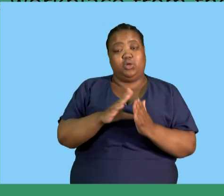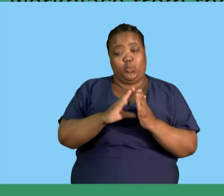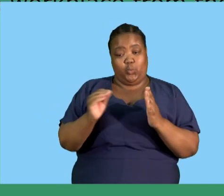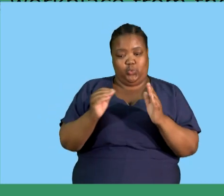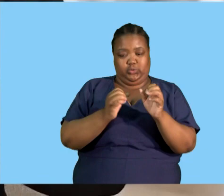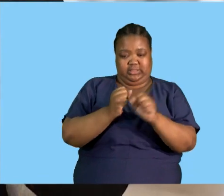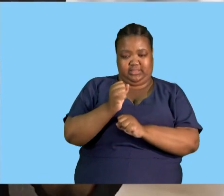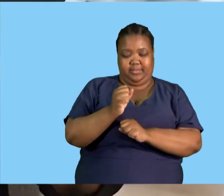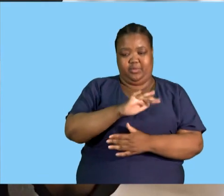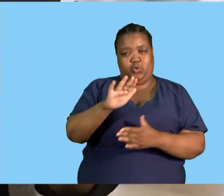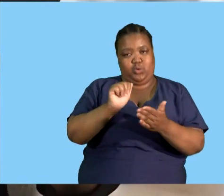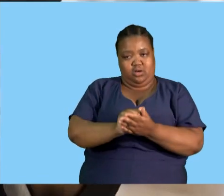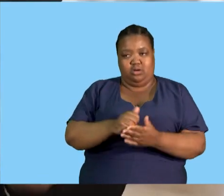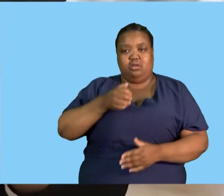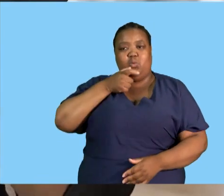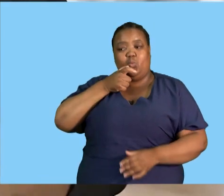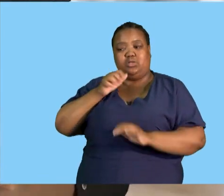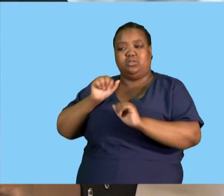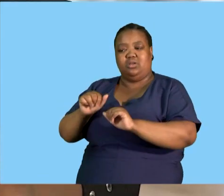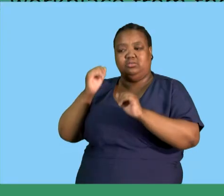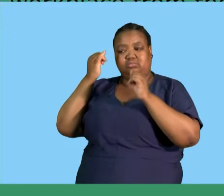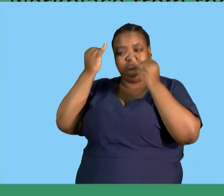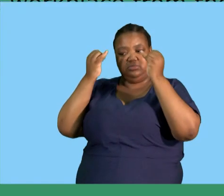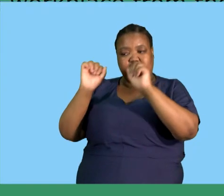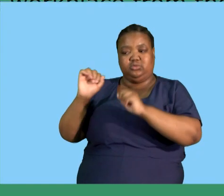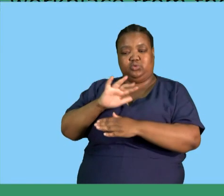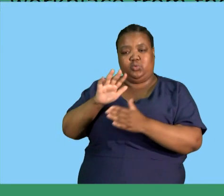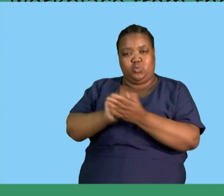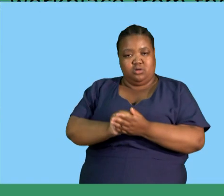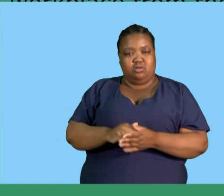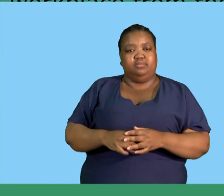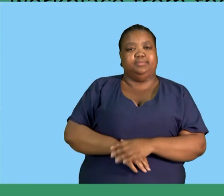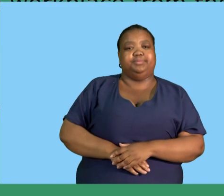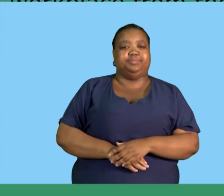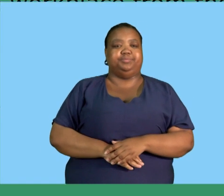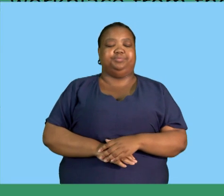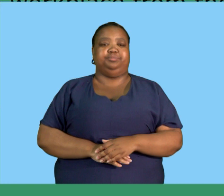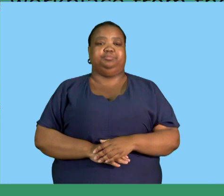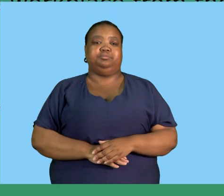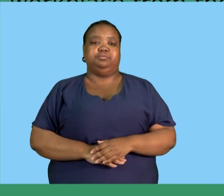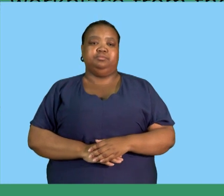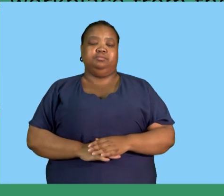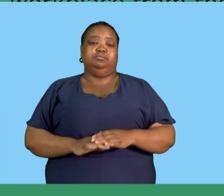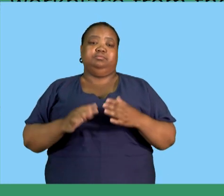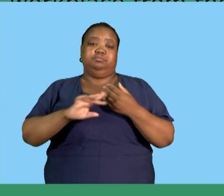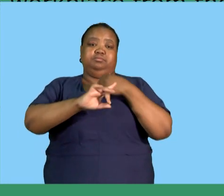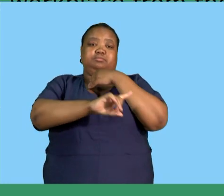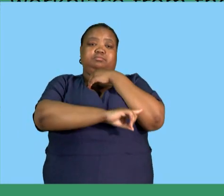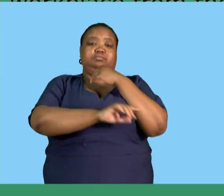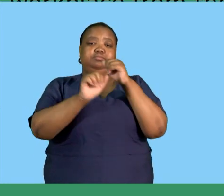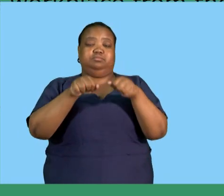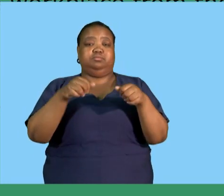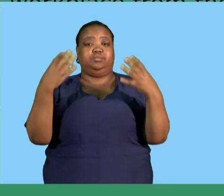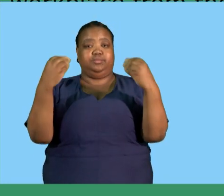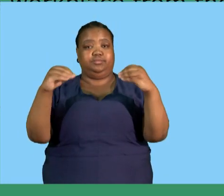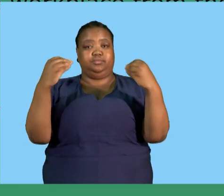in your own words. You're not allowed to do that. Right. The last question says, recommend ways in